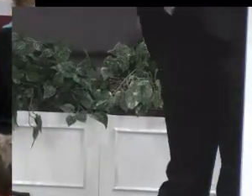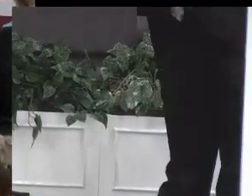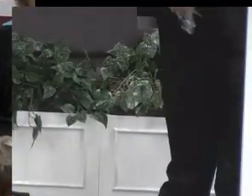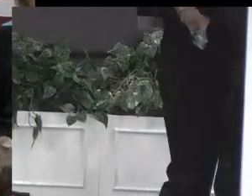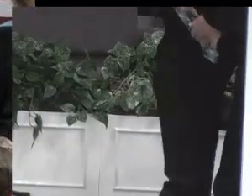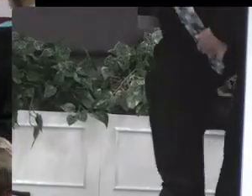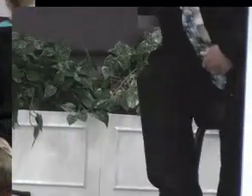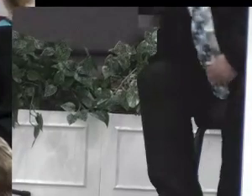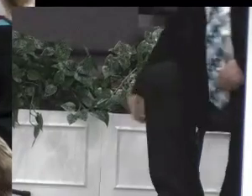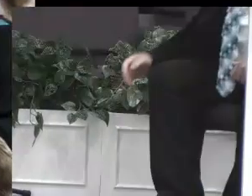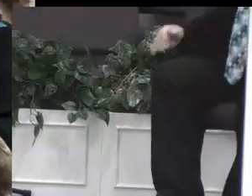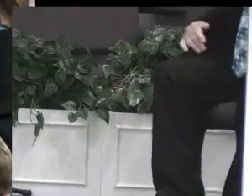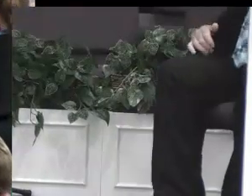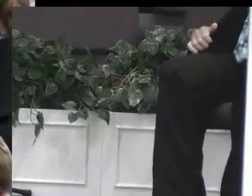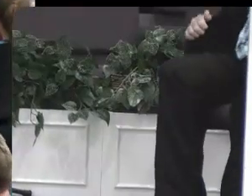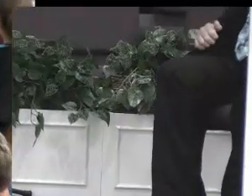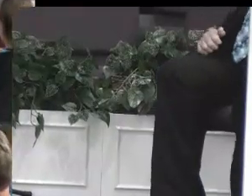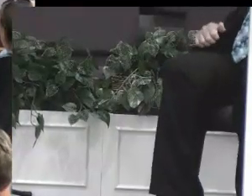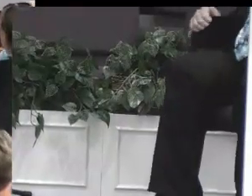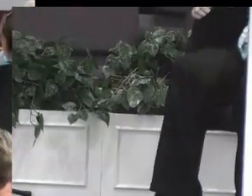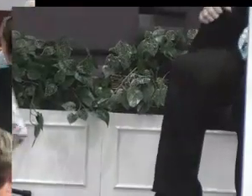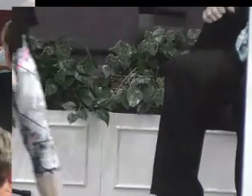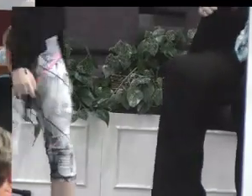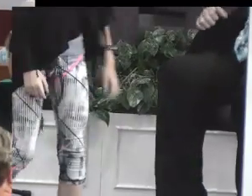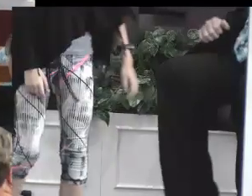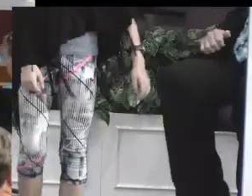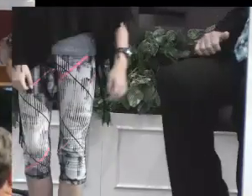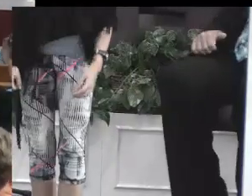She can come with you.